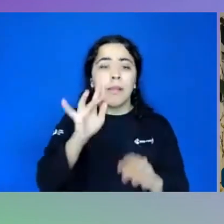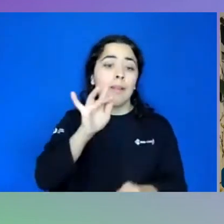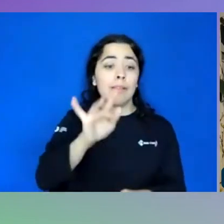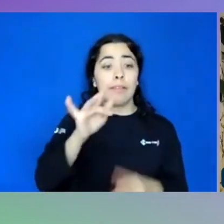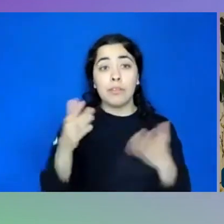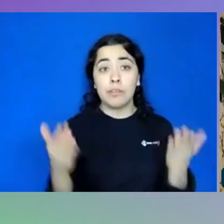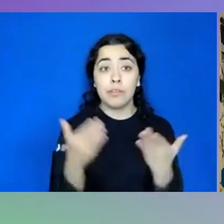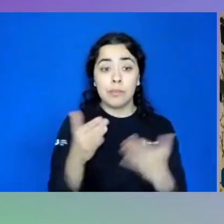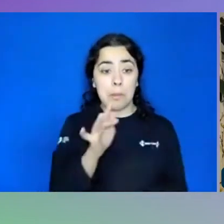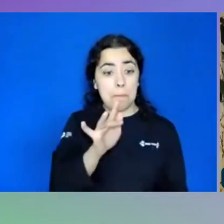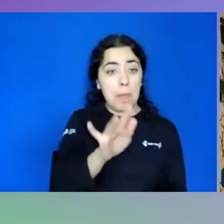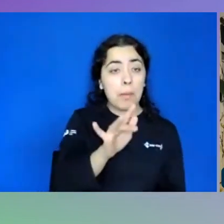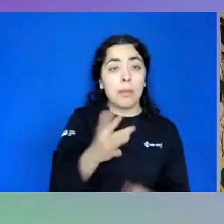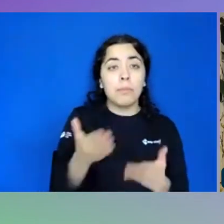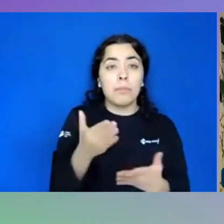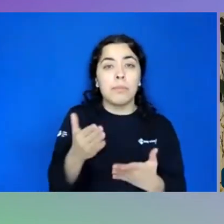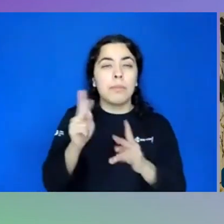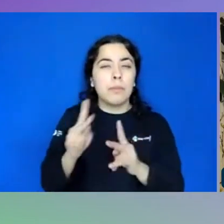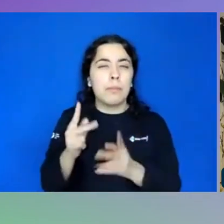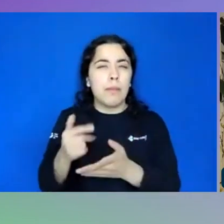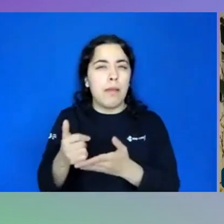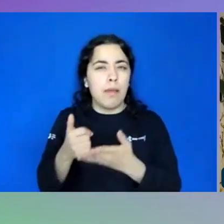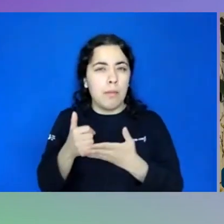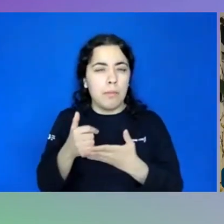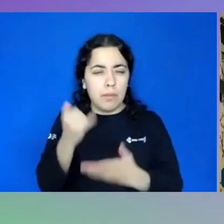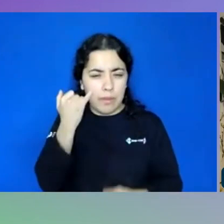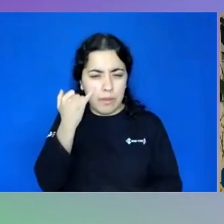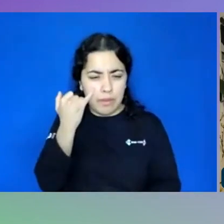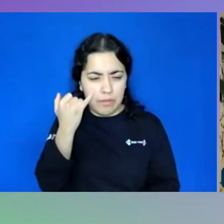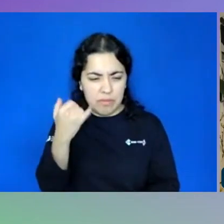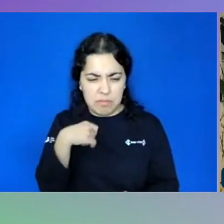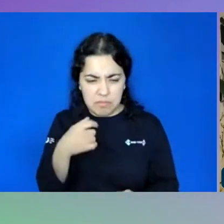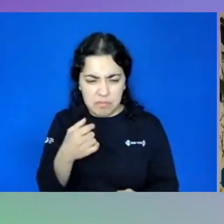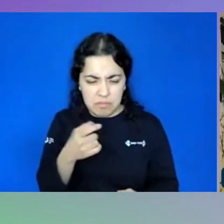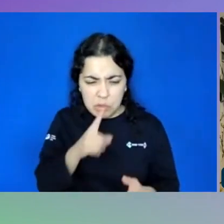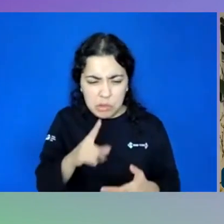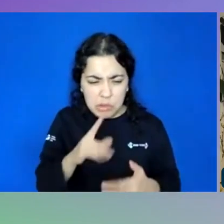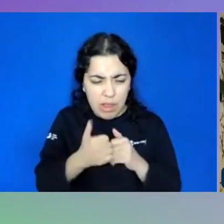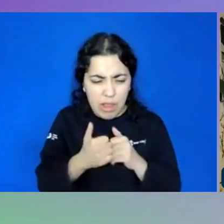might help people less familiar with inline links?